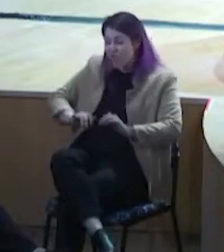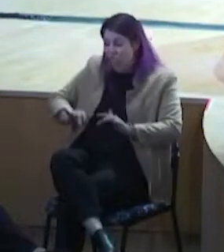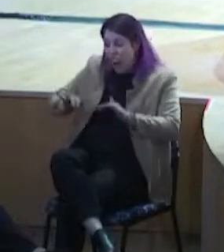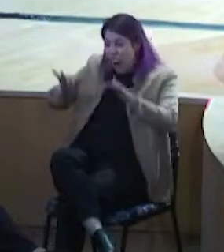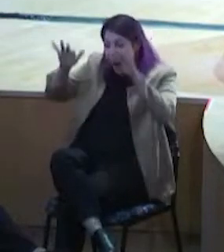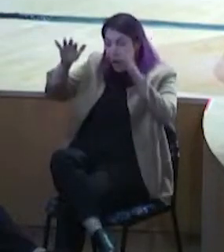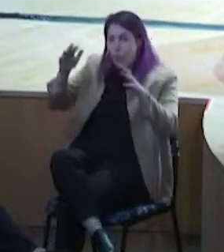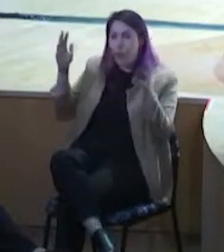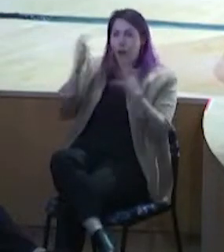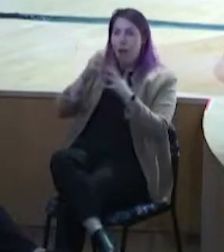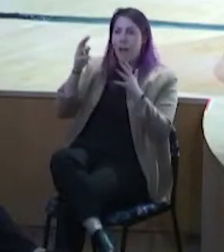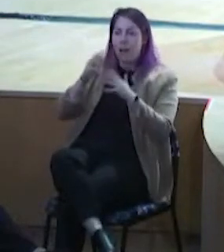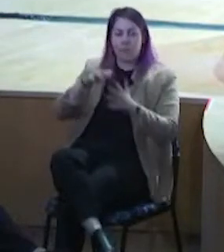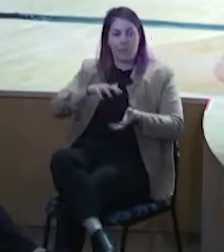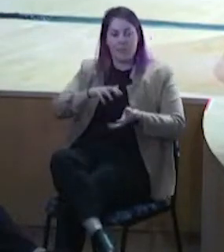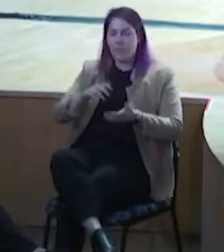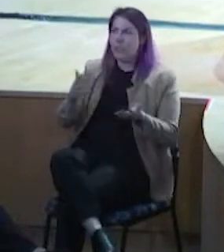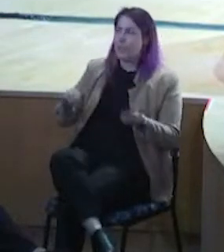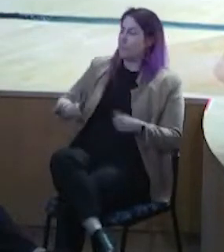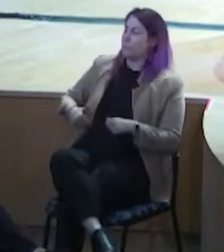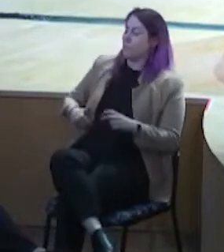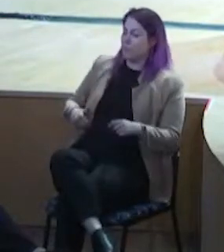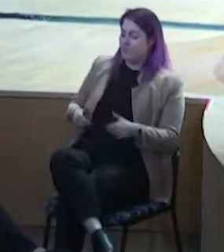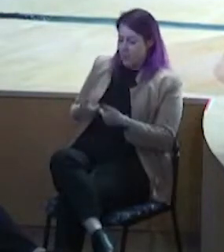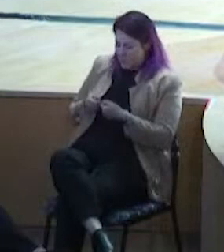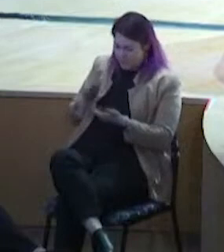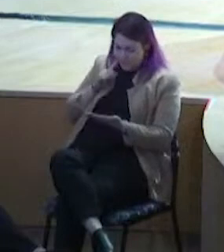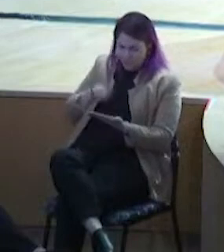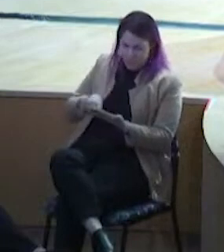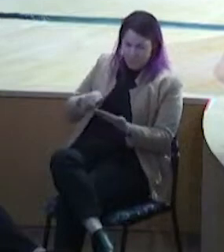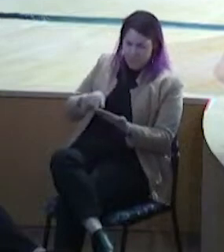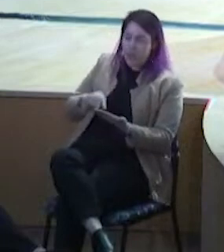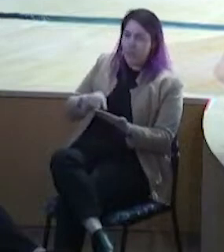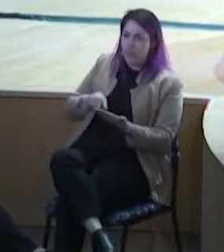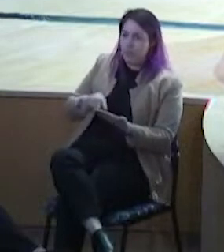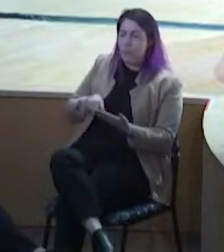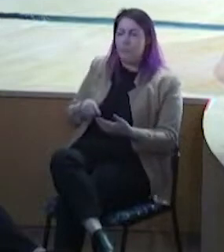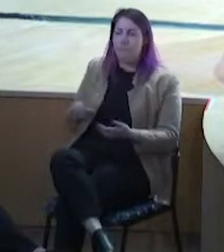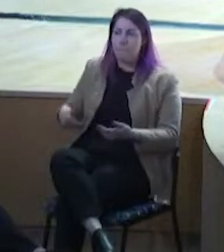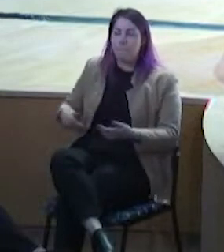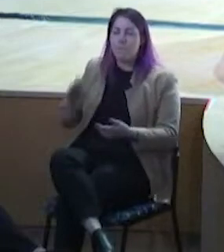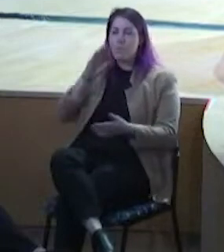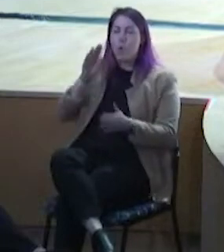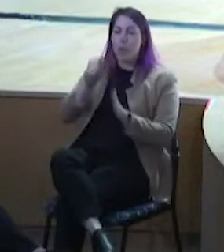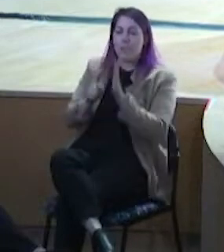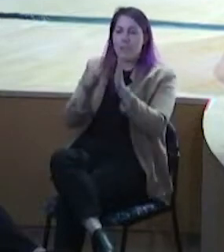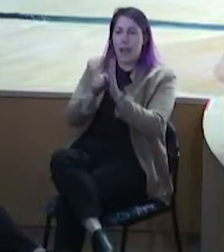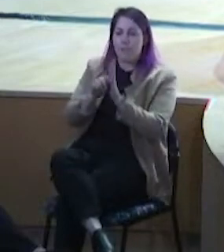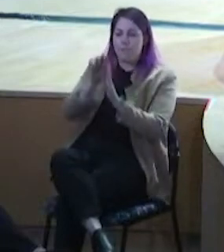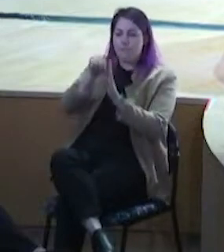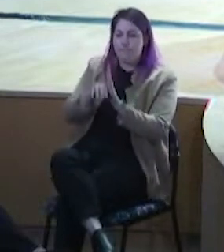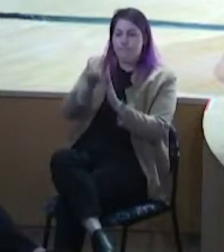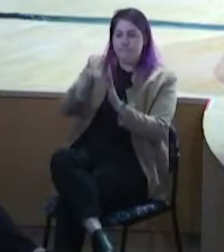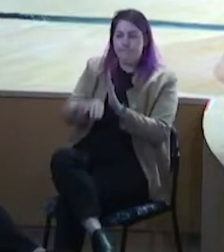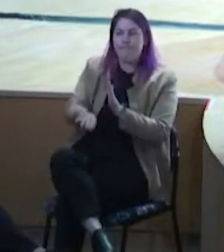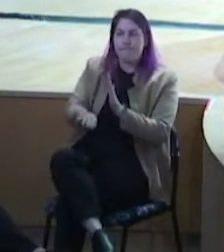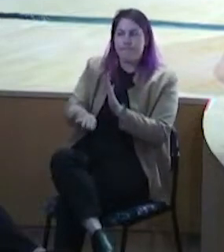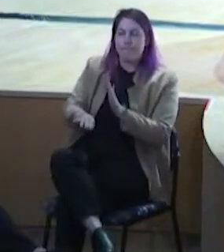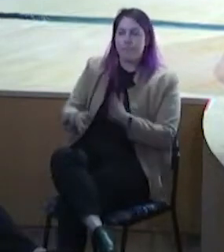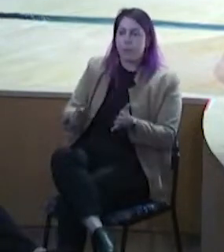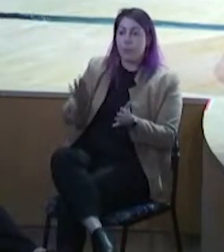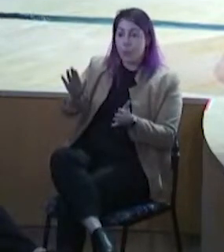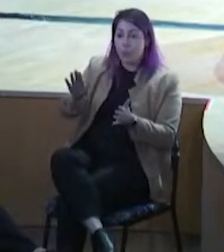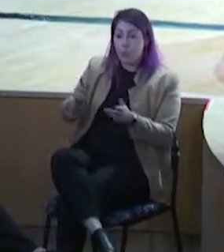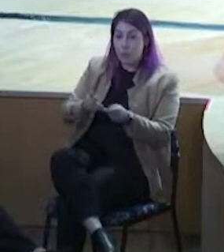like. This intuition that you end up having, and you know, your place